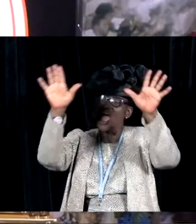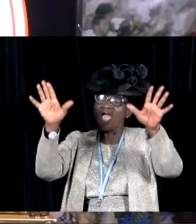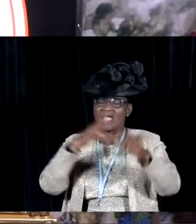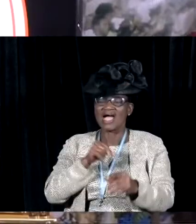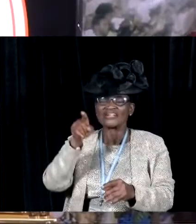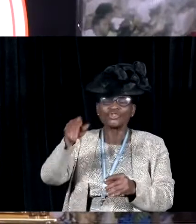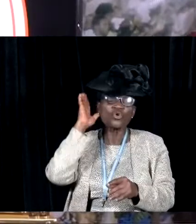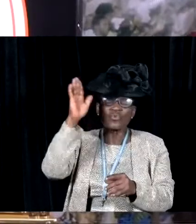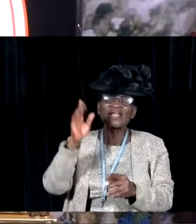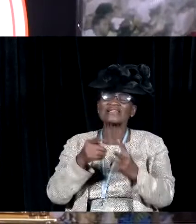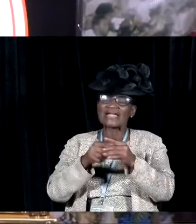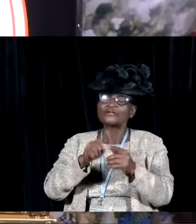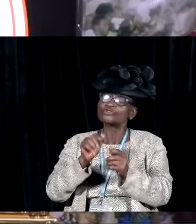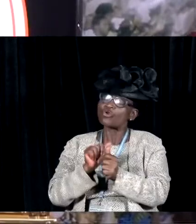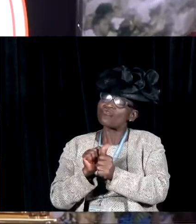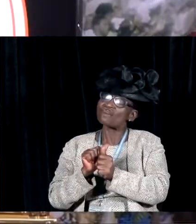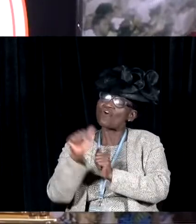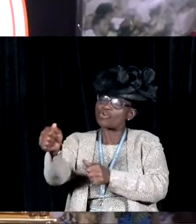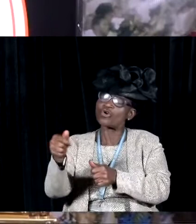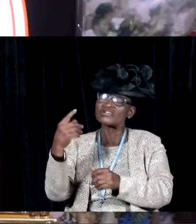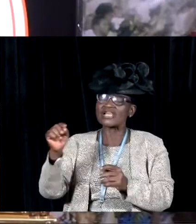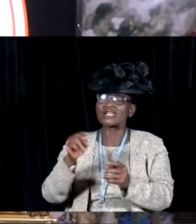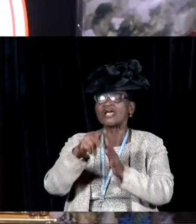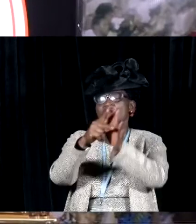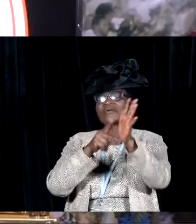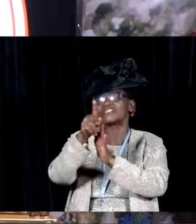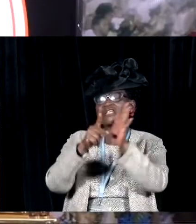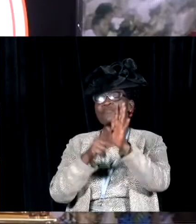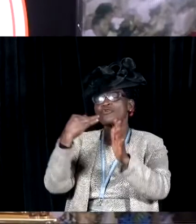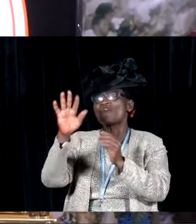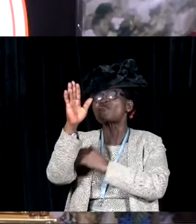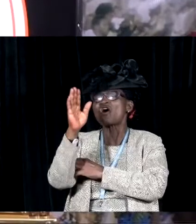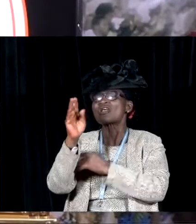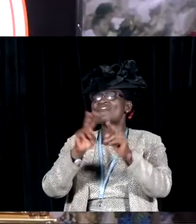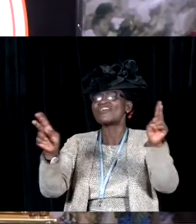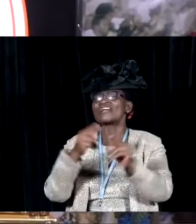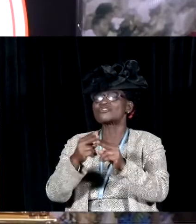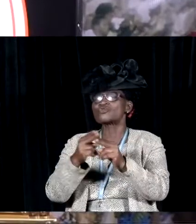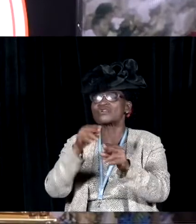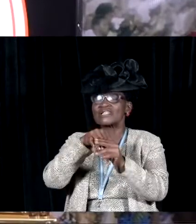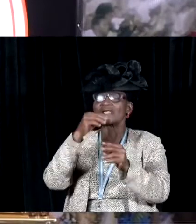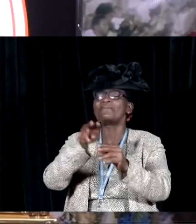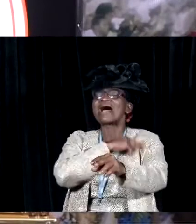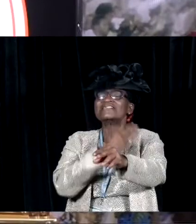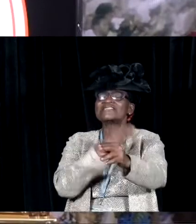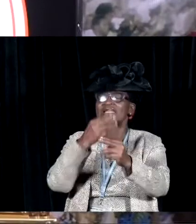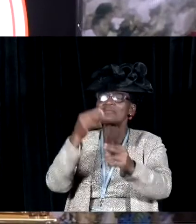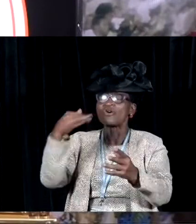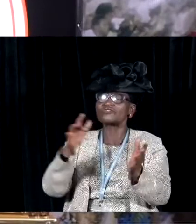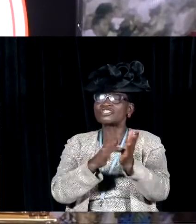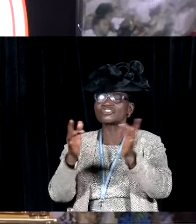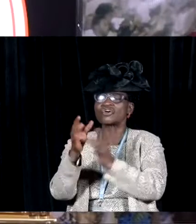to follow the principles of God. And very soon, in the mighty name of Jesus Christ, when they